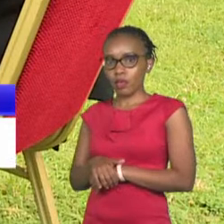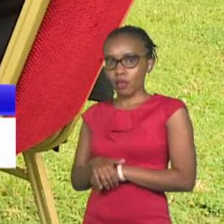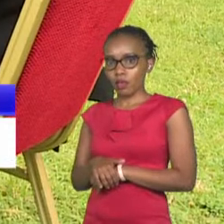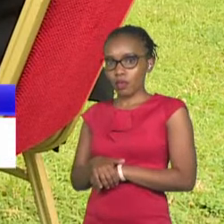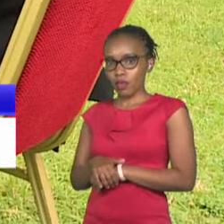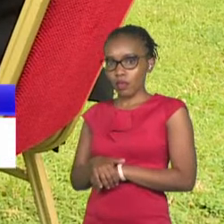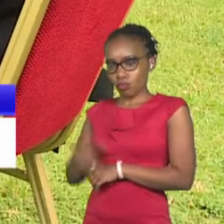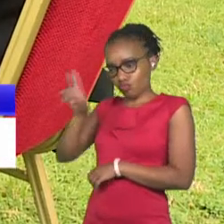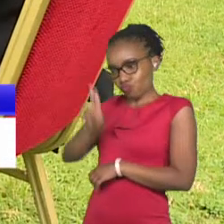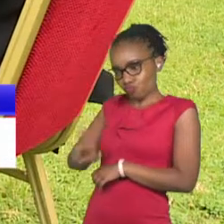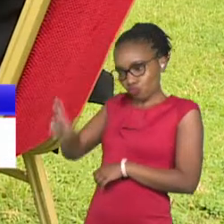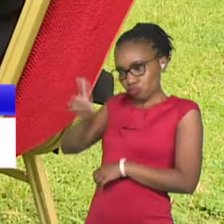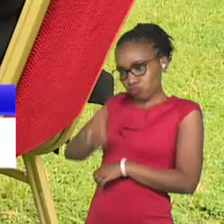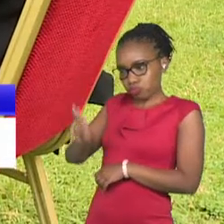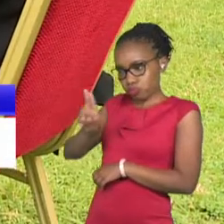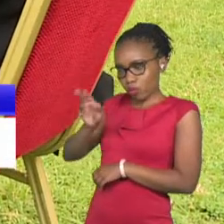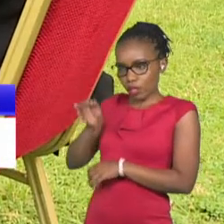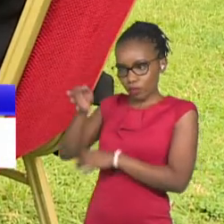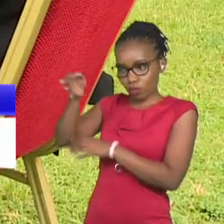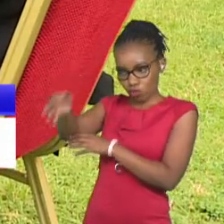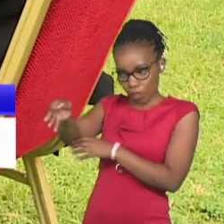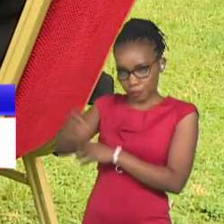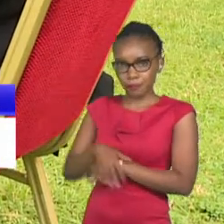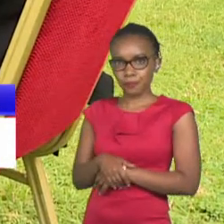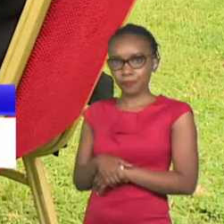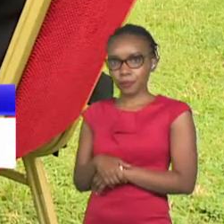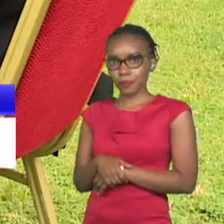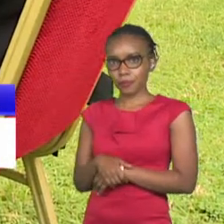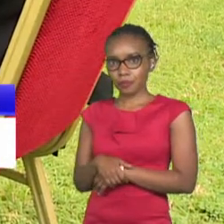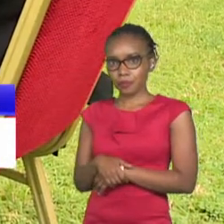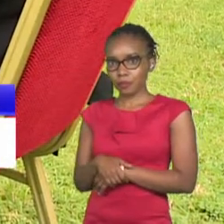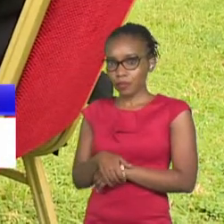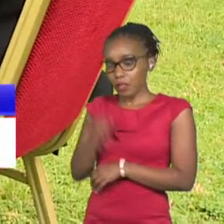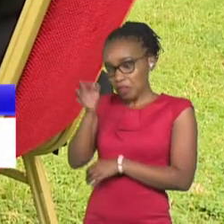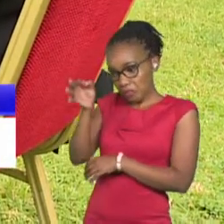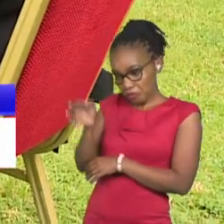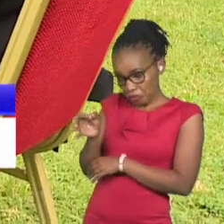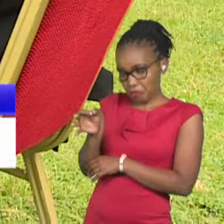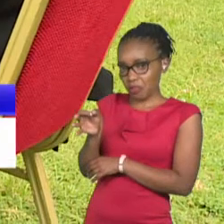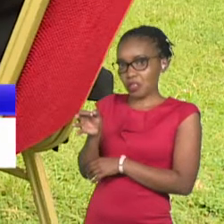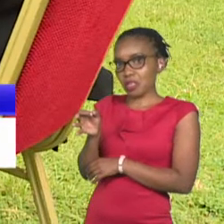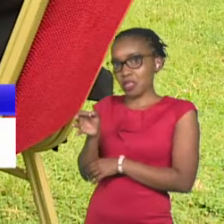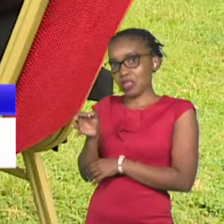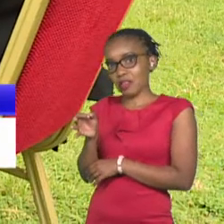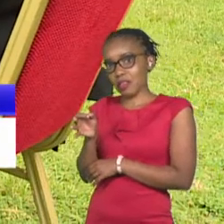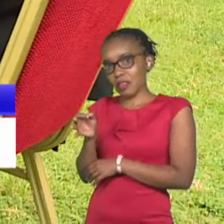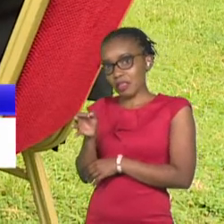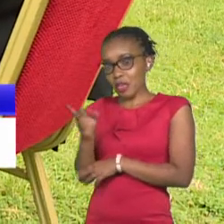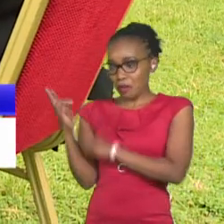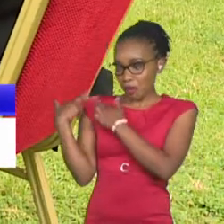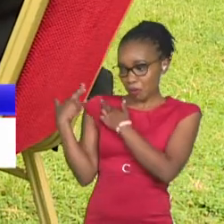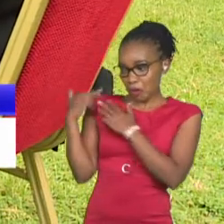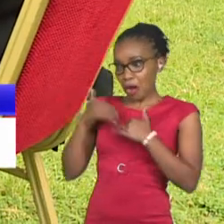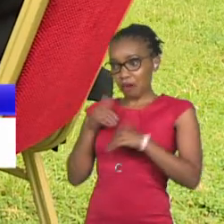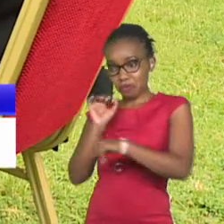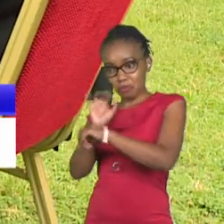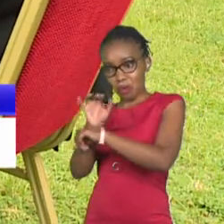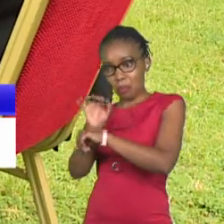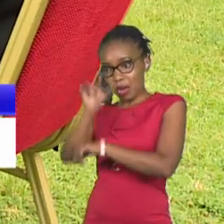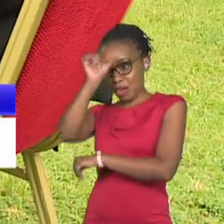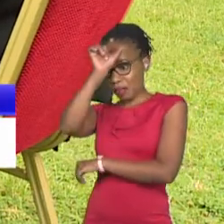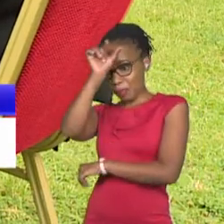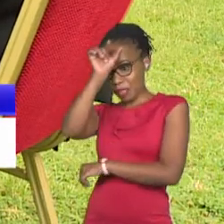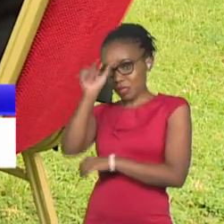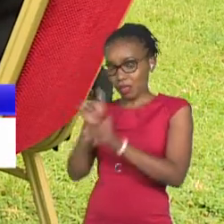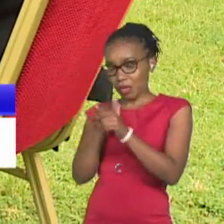be utilized in future. So if we were to take up a role to advise the government,